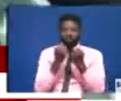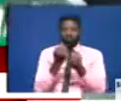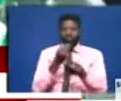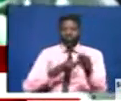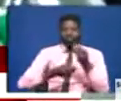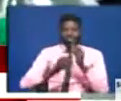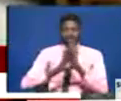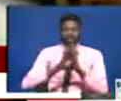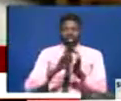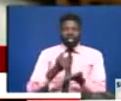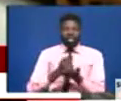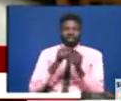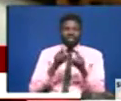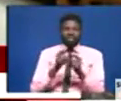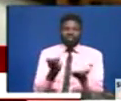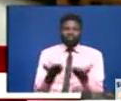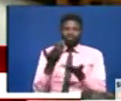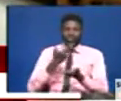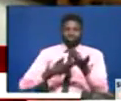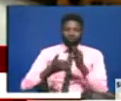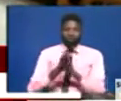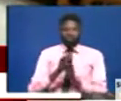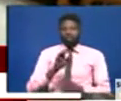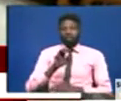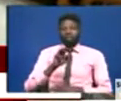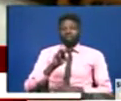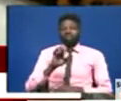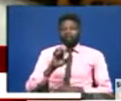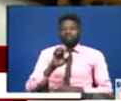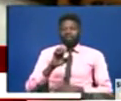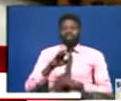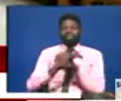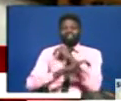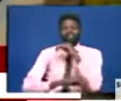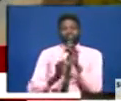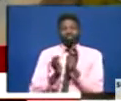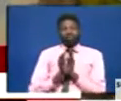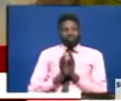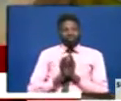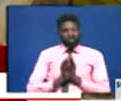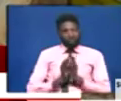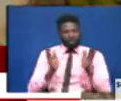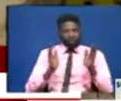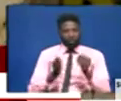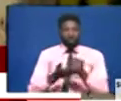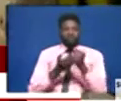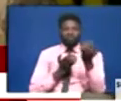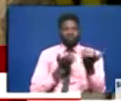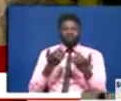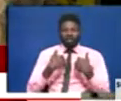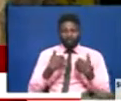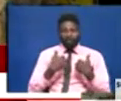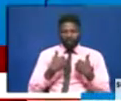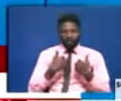boost interactions with micro and small enterprises across the country, aiding such businesses acquire financial